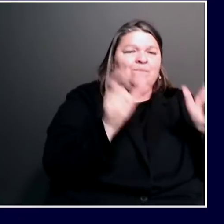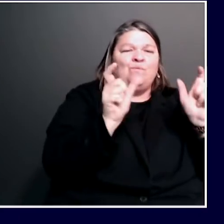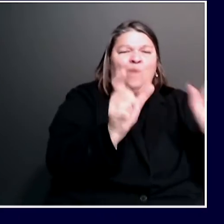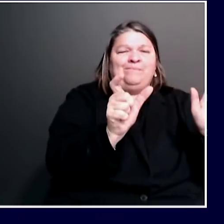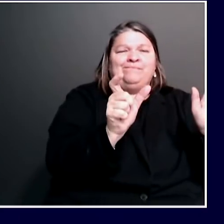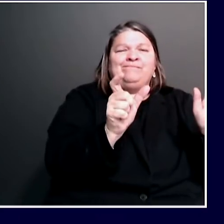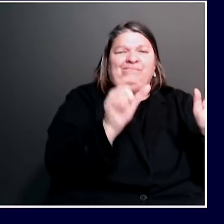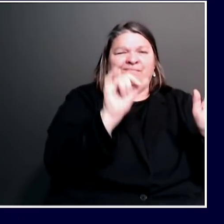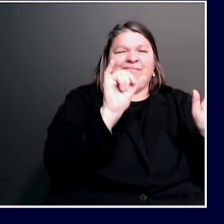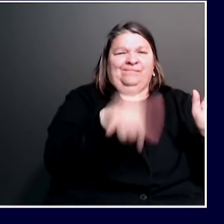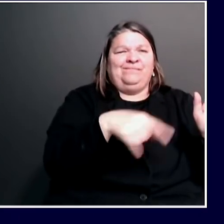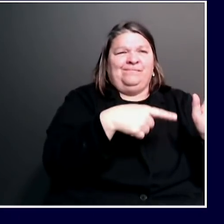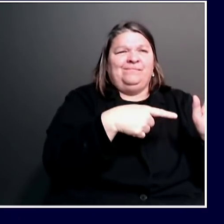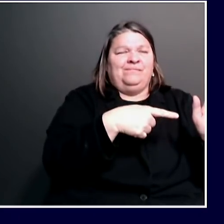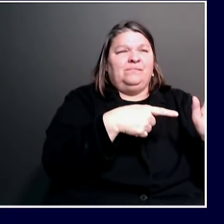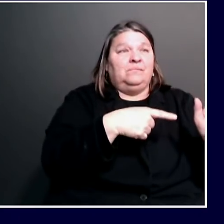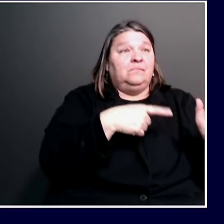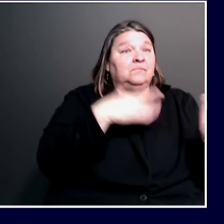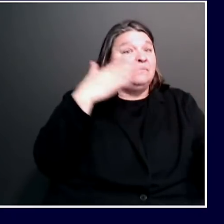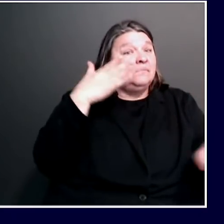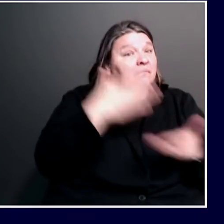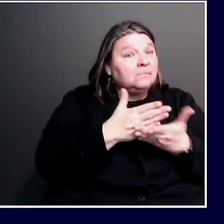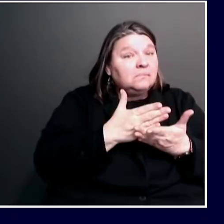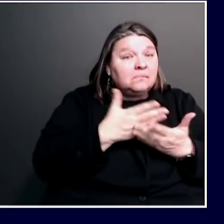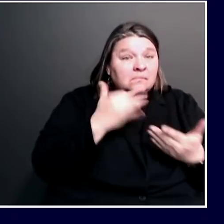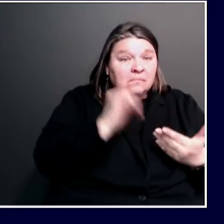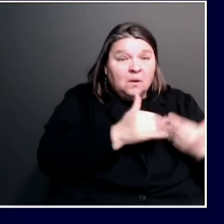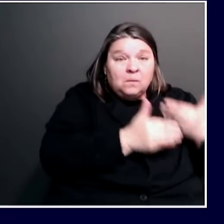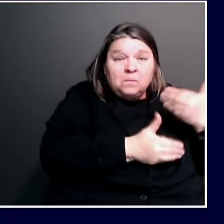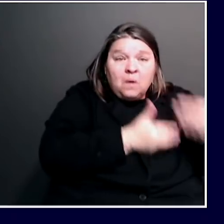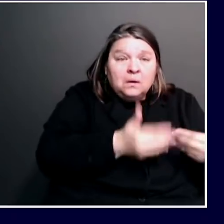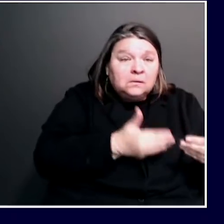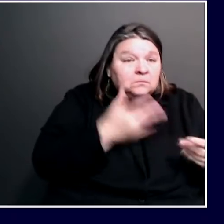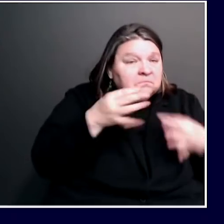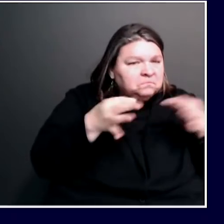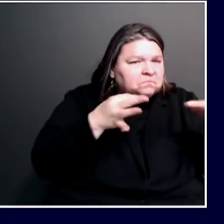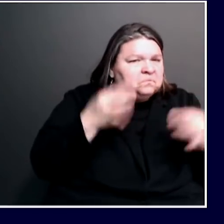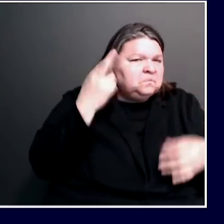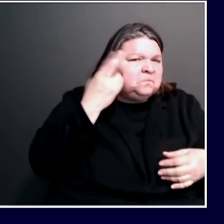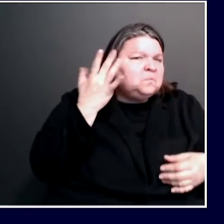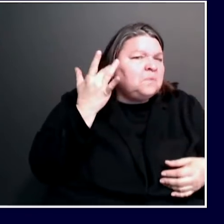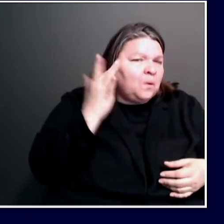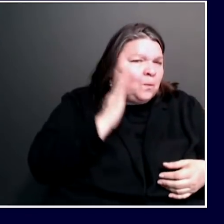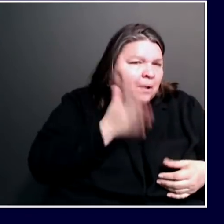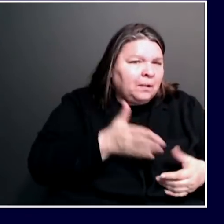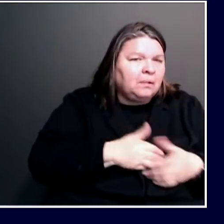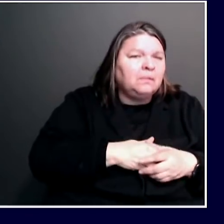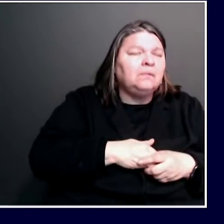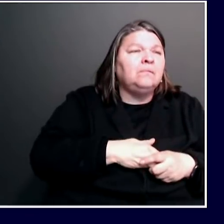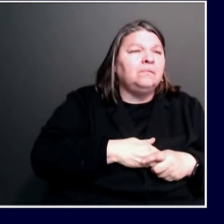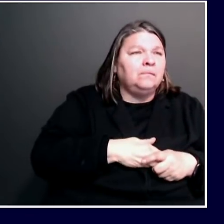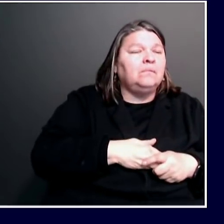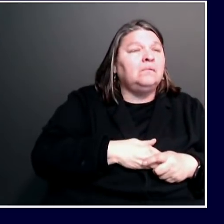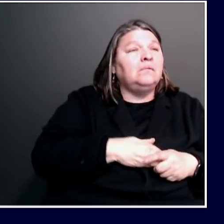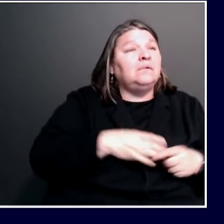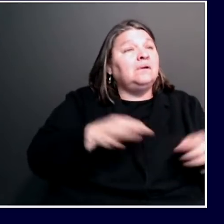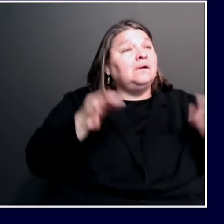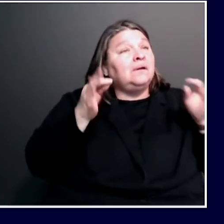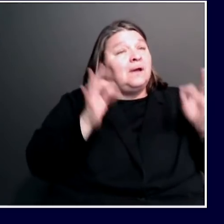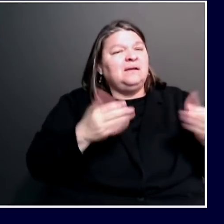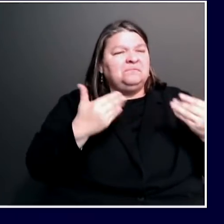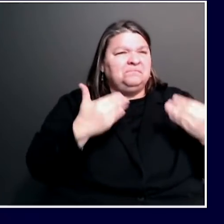our state-operated contact tracing program? Well, the decision to bring contact tracing to a